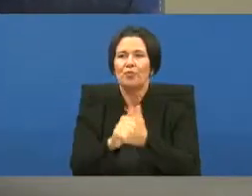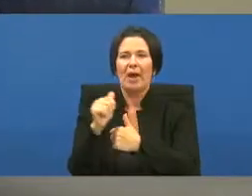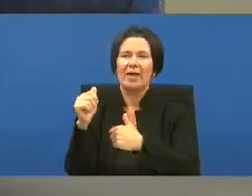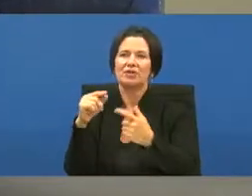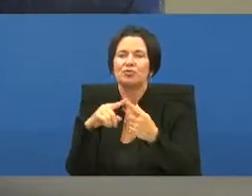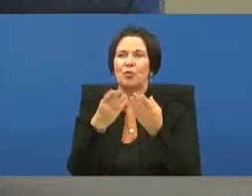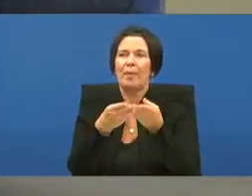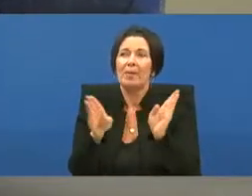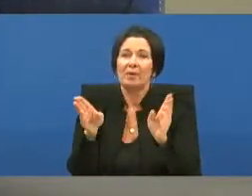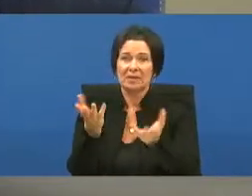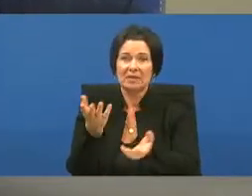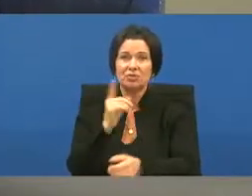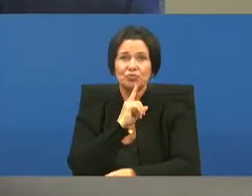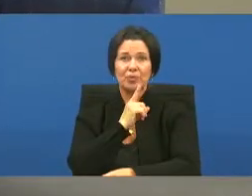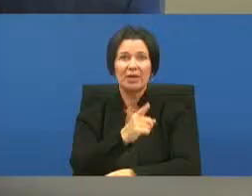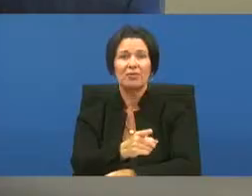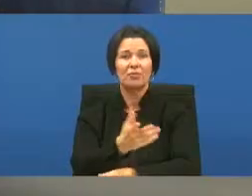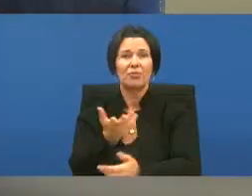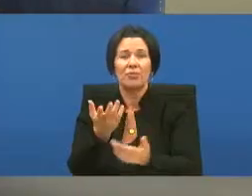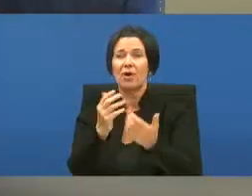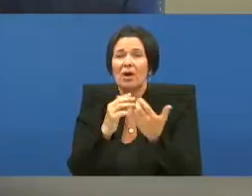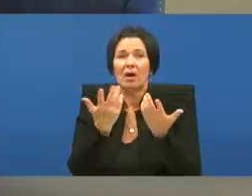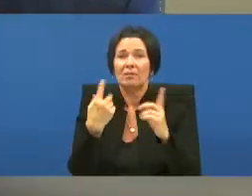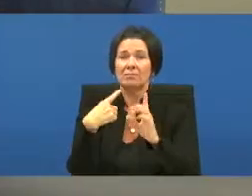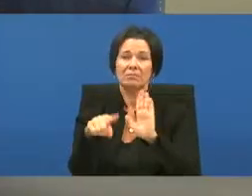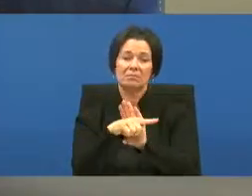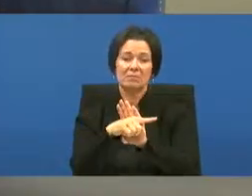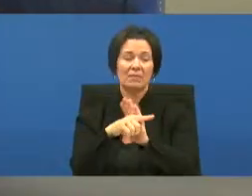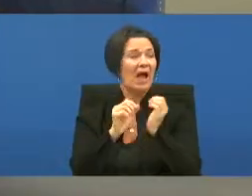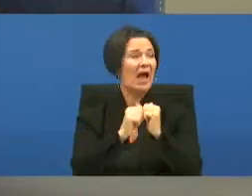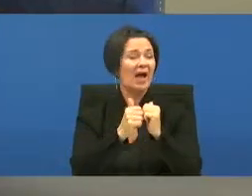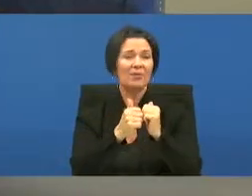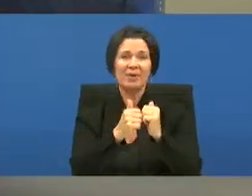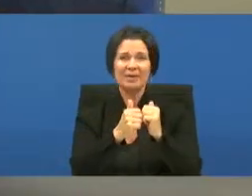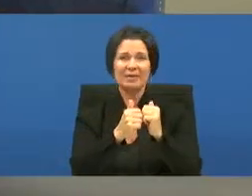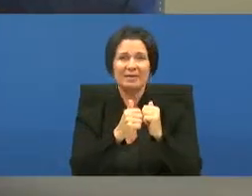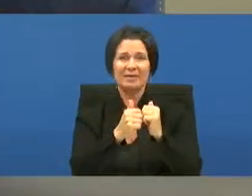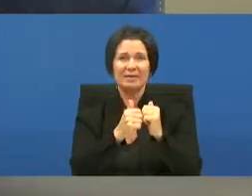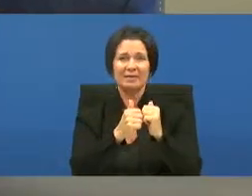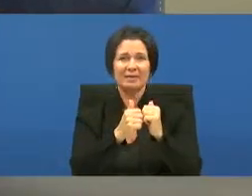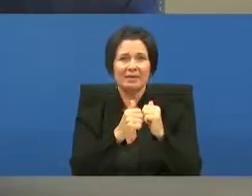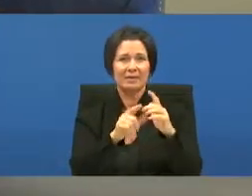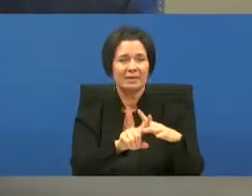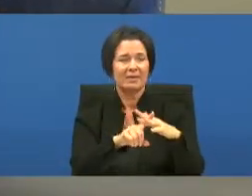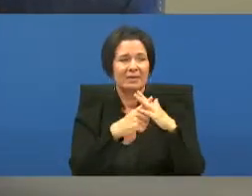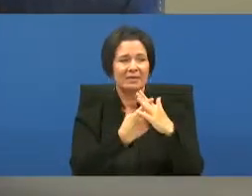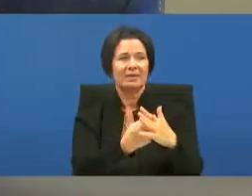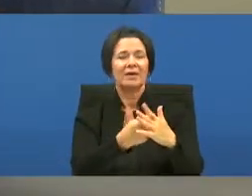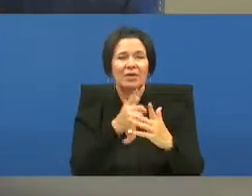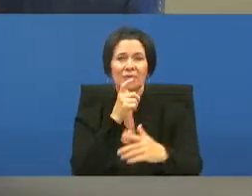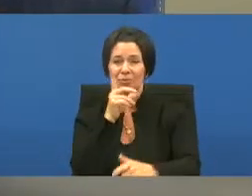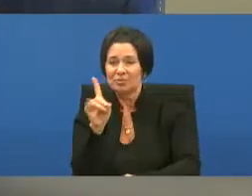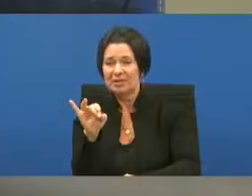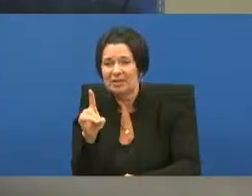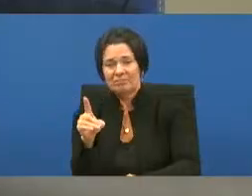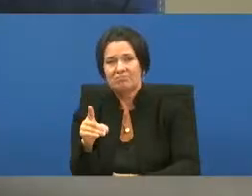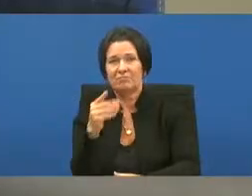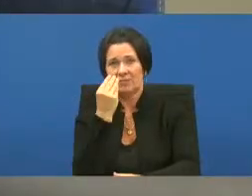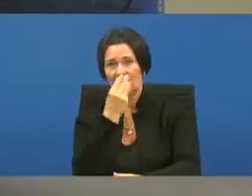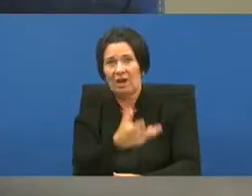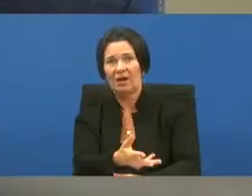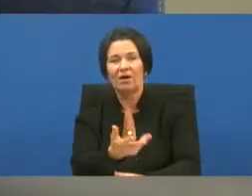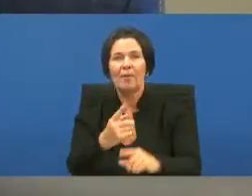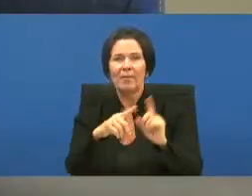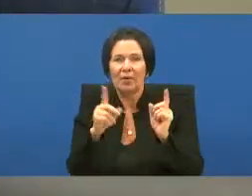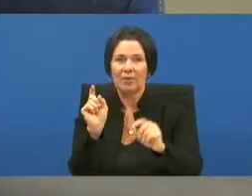running a deficit. How it got started and who did it, I don't really care. The matter of the fact is we actually have a deficit. And if we don't find money, some